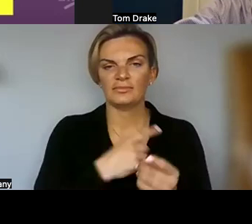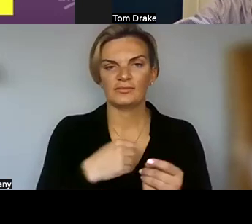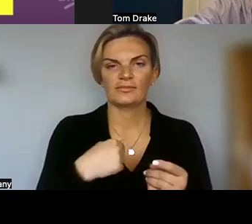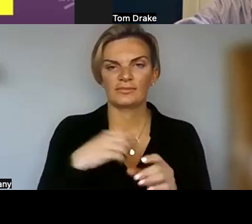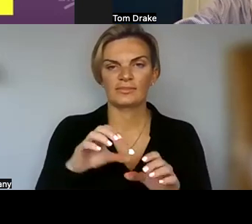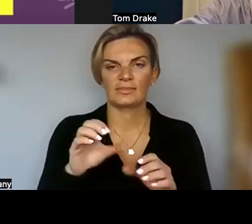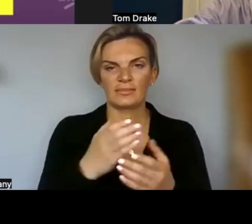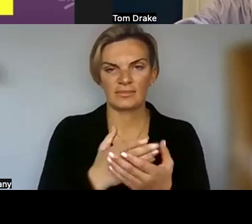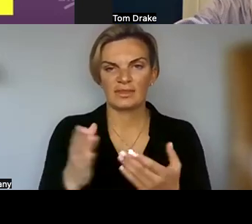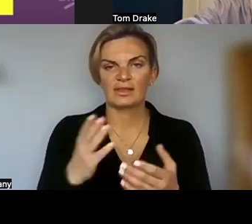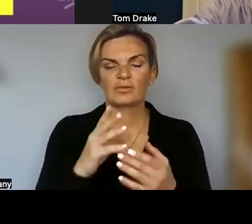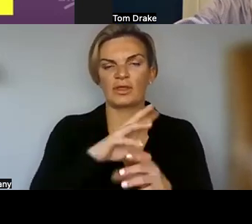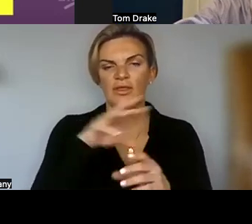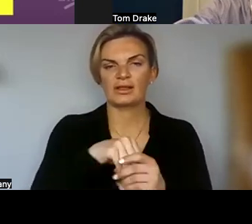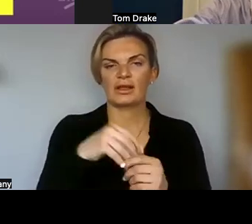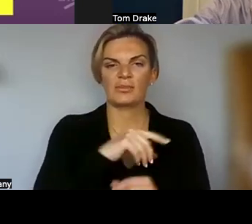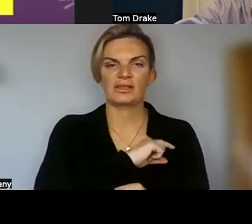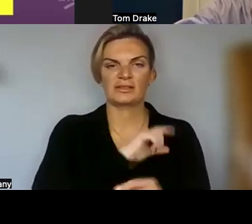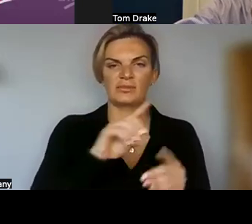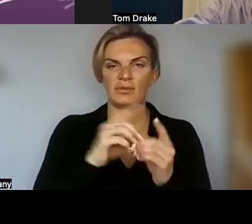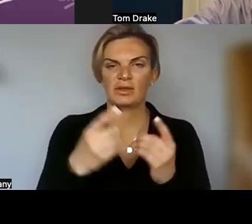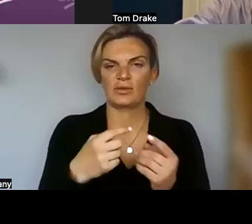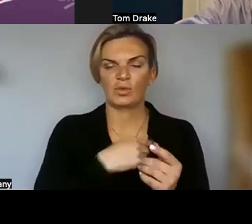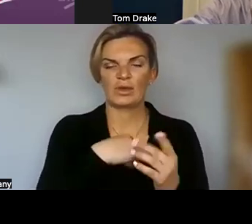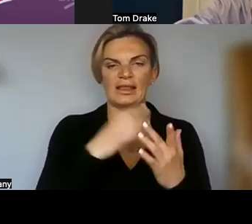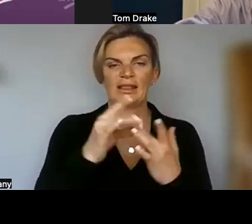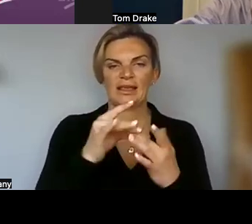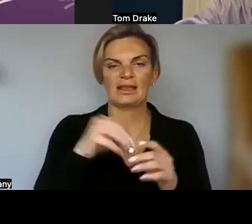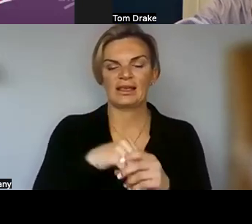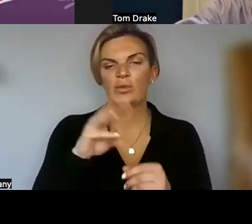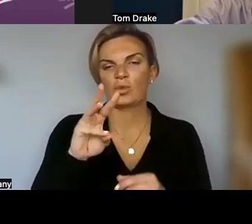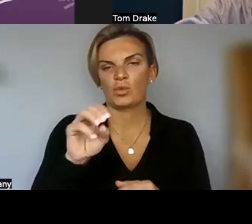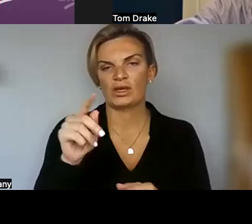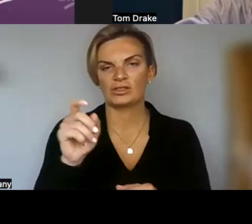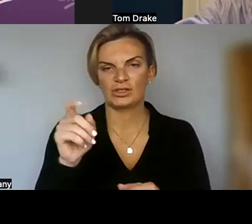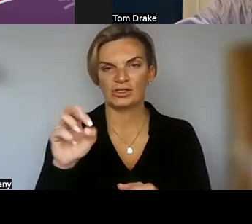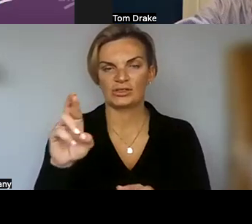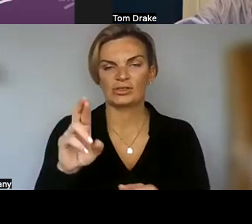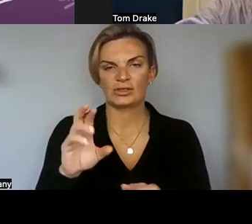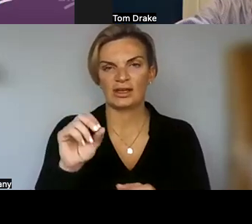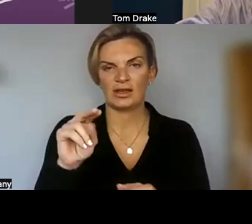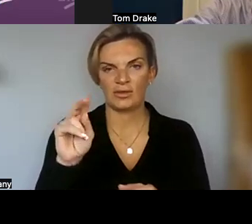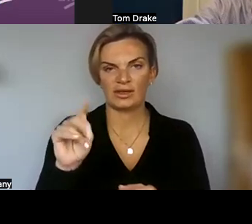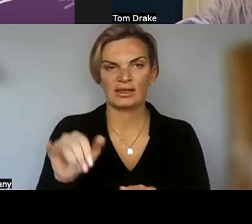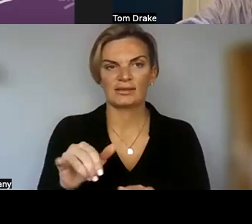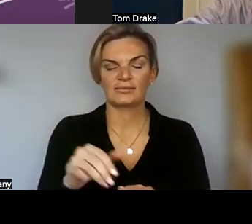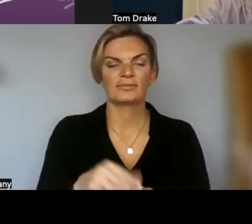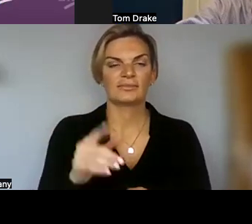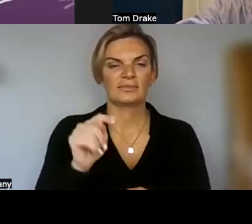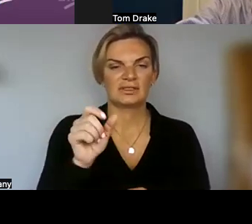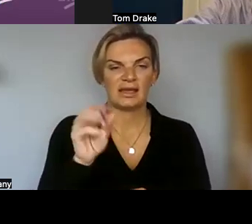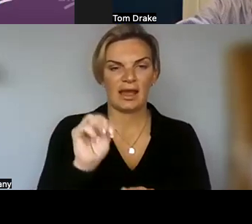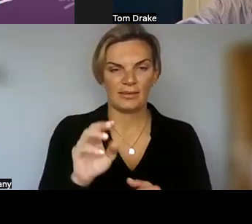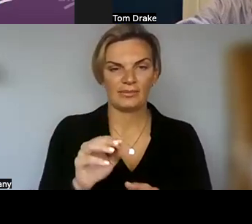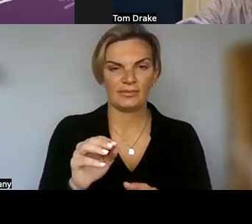the police department in so many different ways. And I think we lead in Westchester County in diversity. Thank you. Tom, we'll start with you for this next